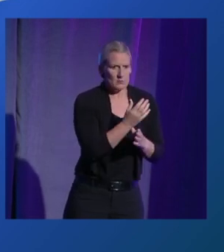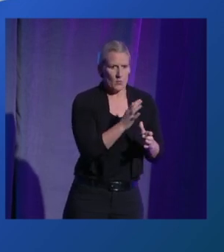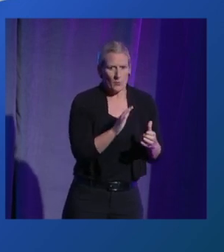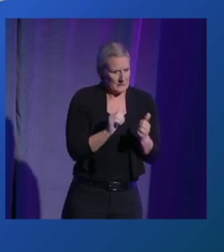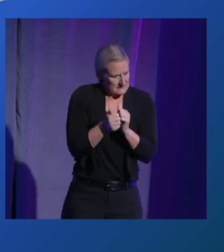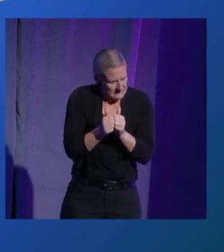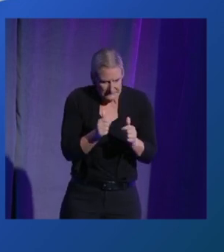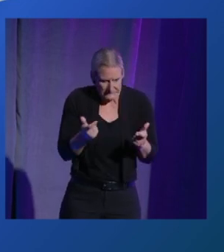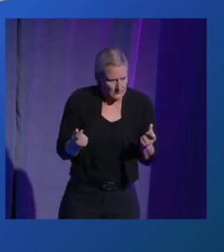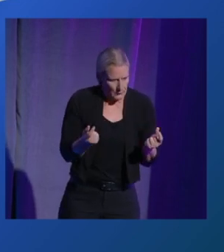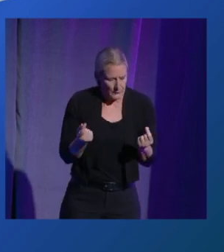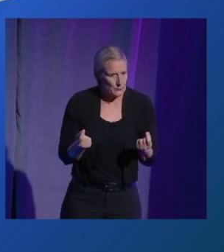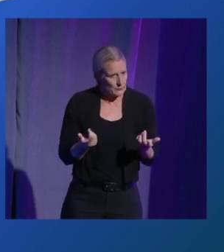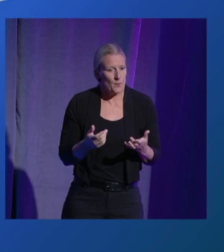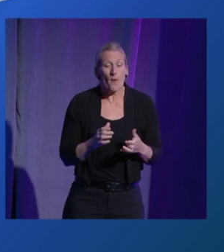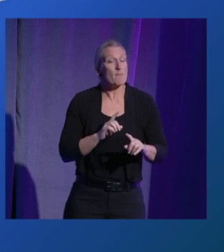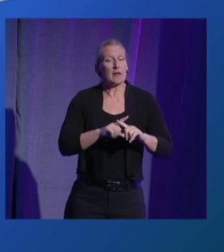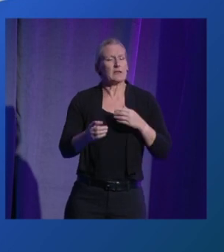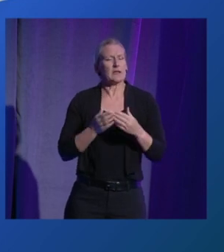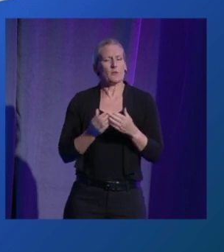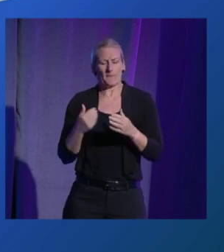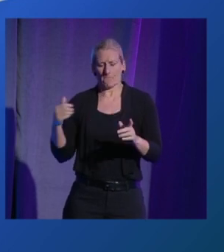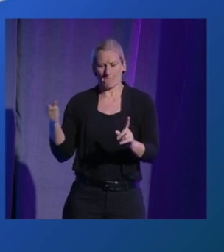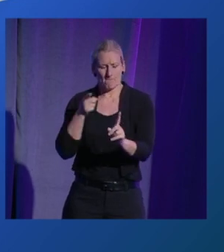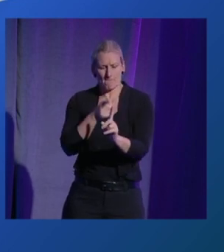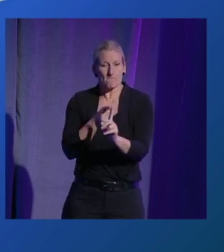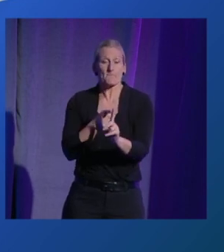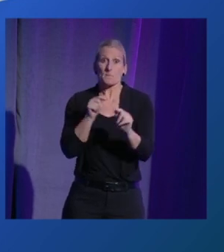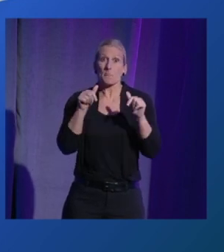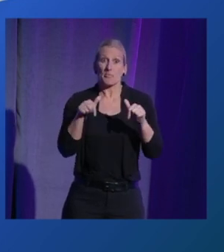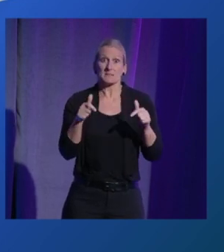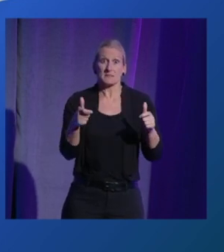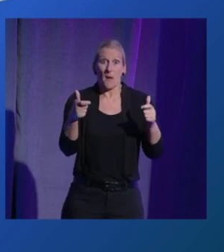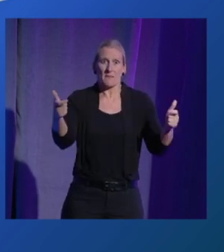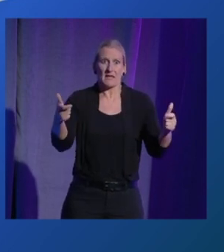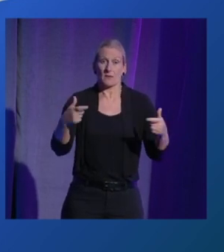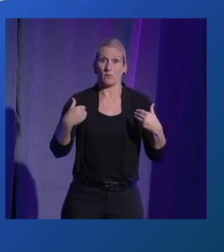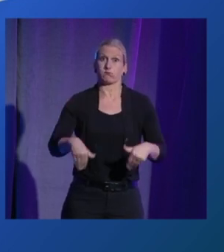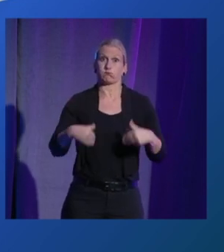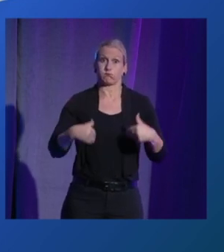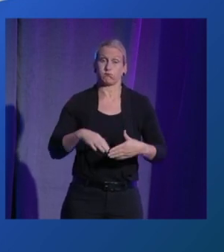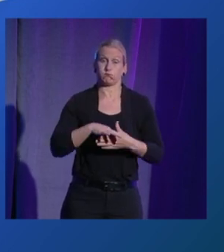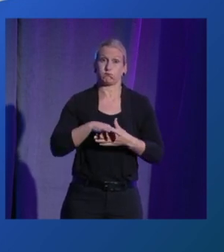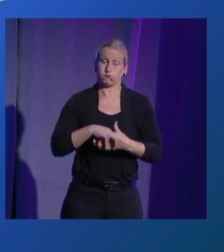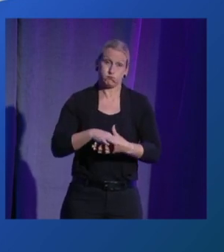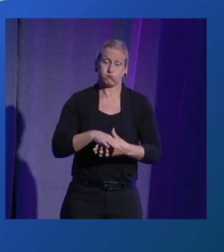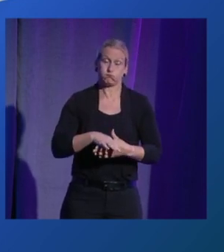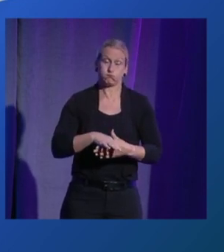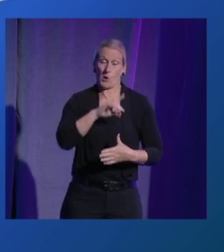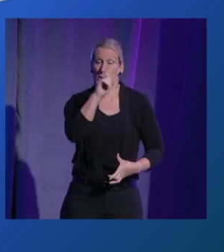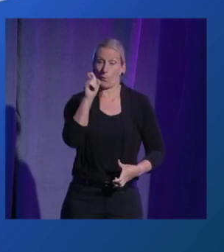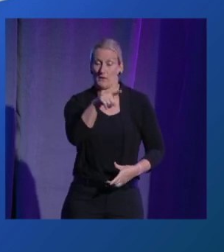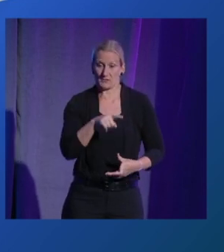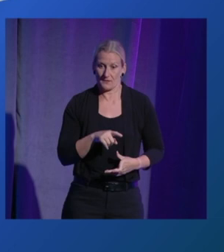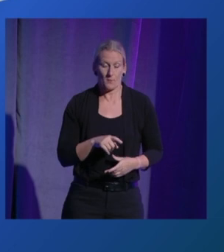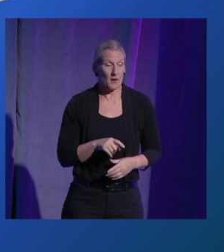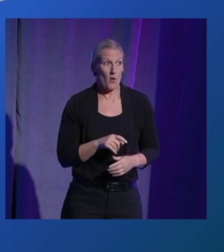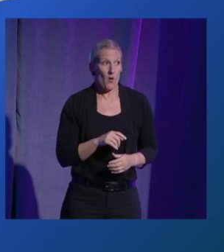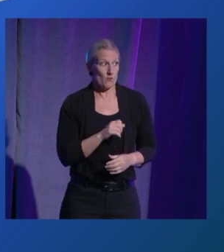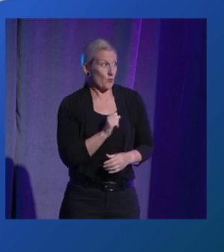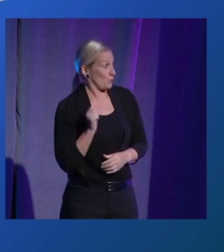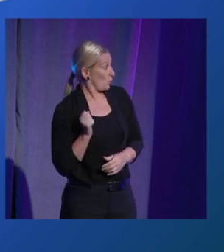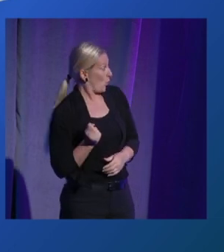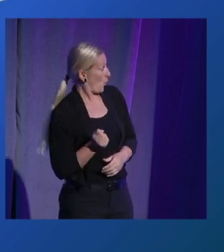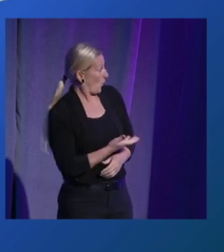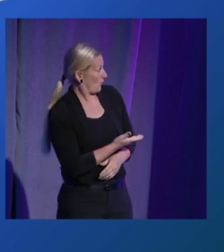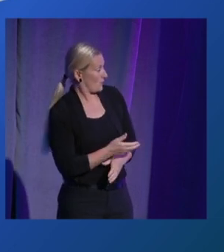to actually build on that a little bit and this is a this is a pretty big meaty question but from all of your perspectives